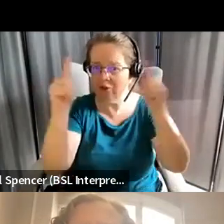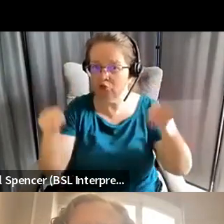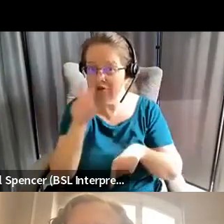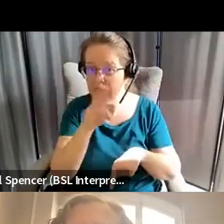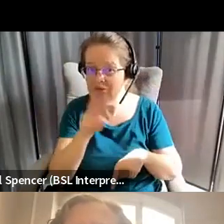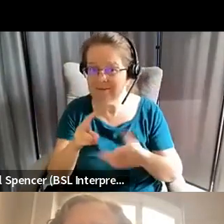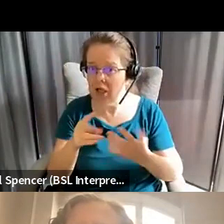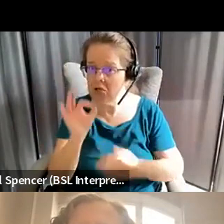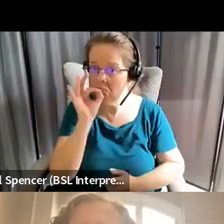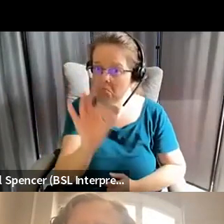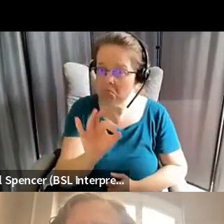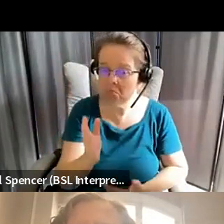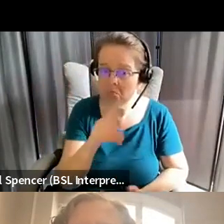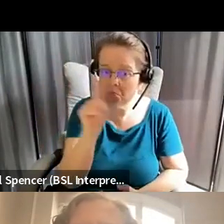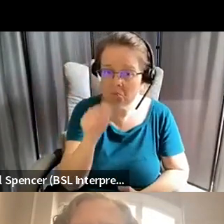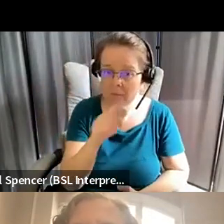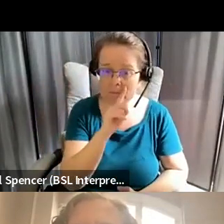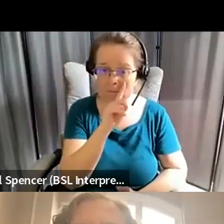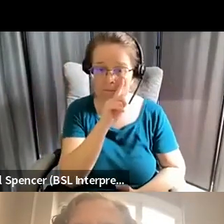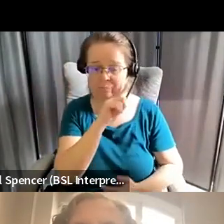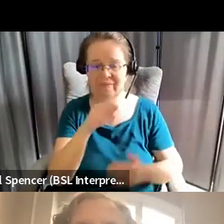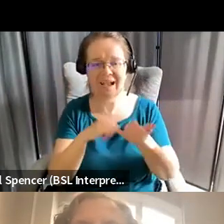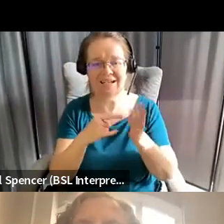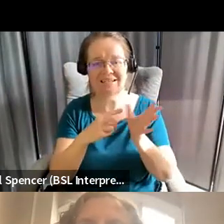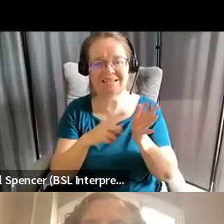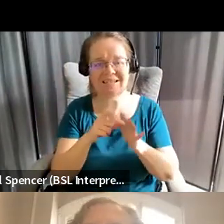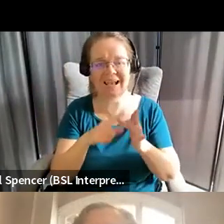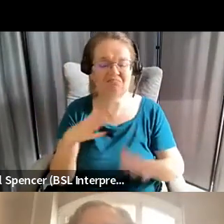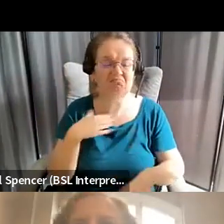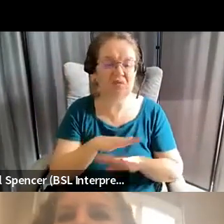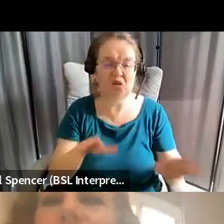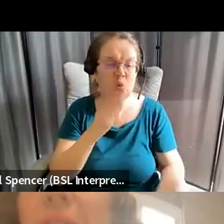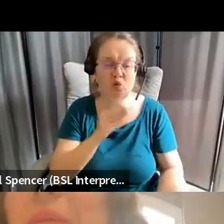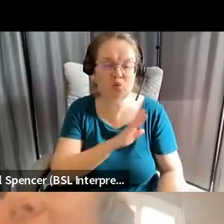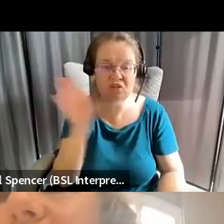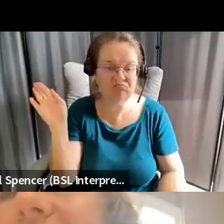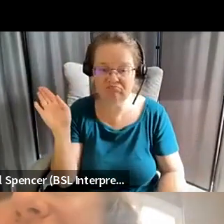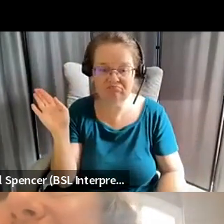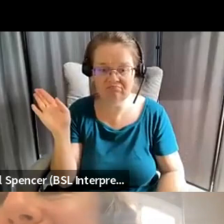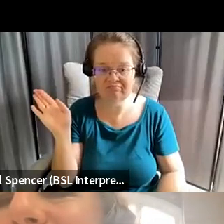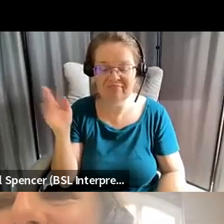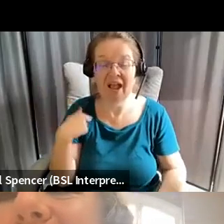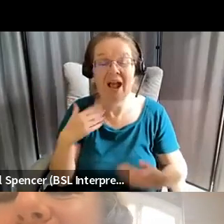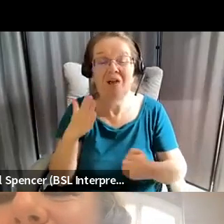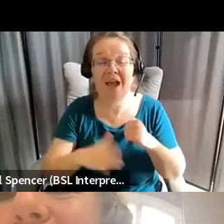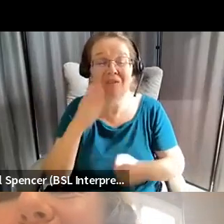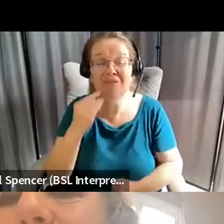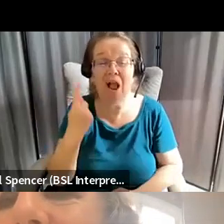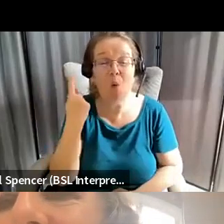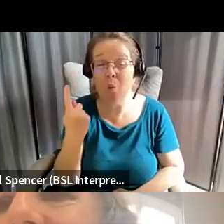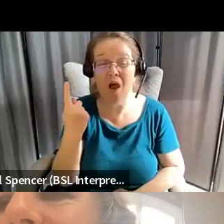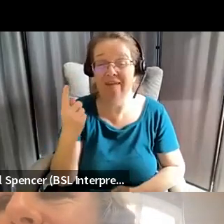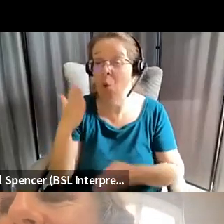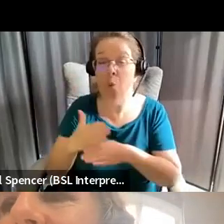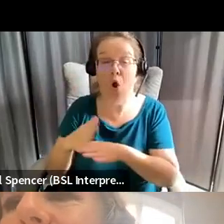to go, Sandi? I don't use it. I haven't found one that works yet. So any suggestions would be